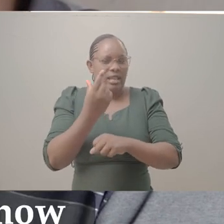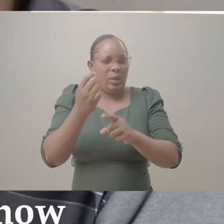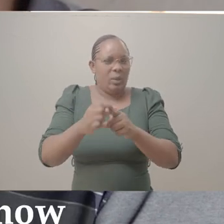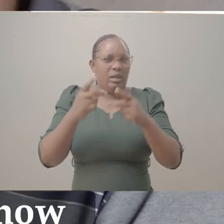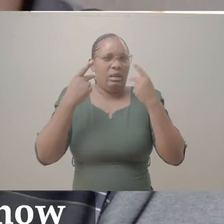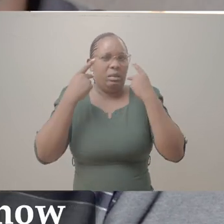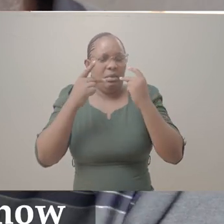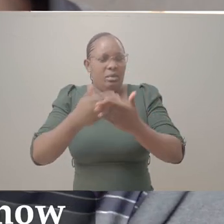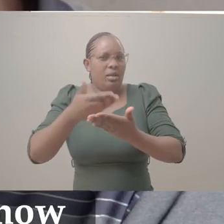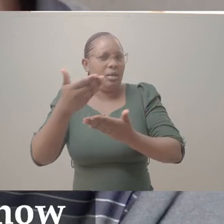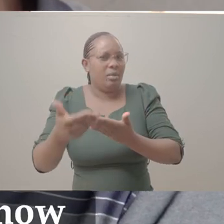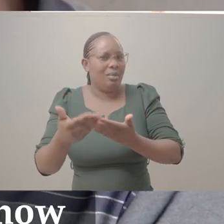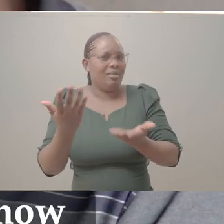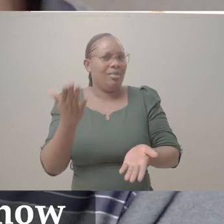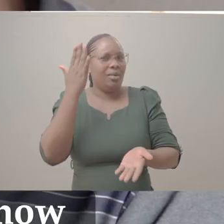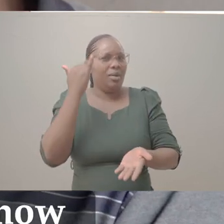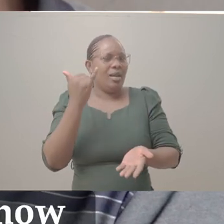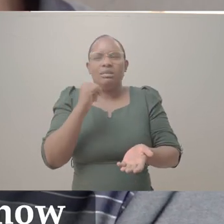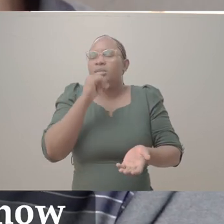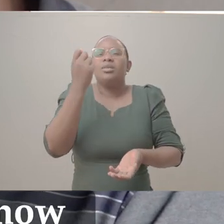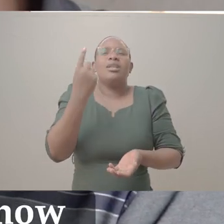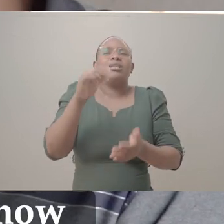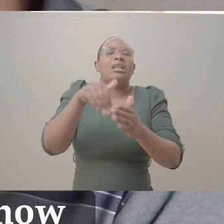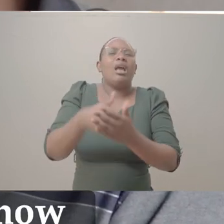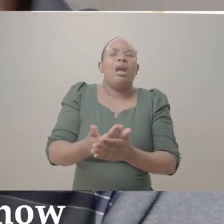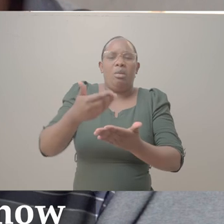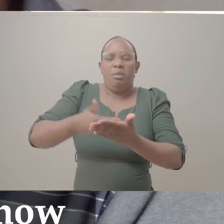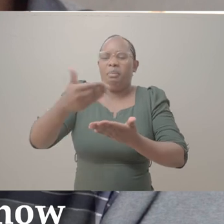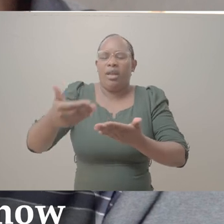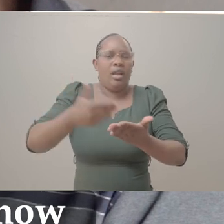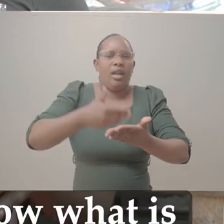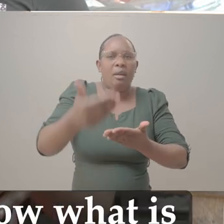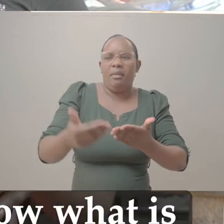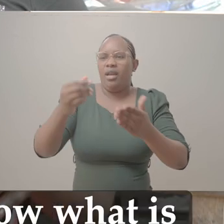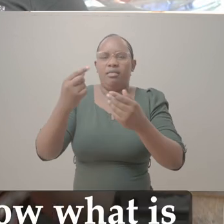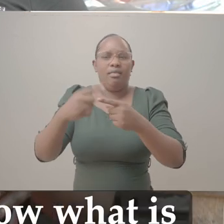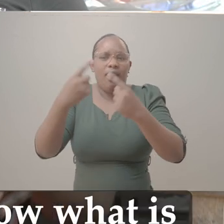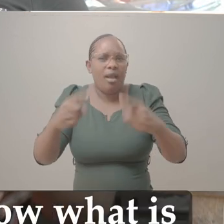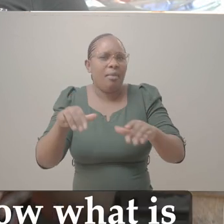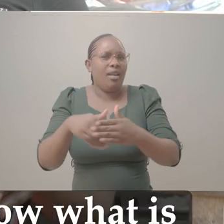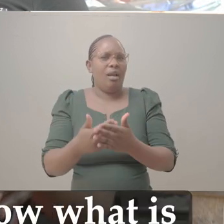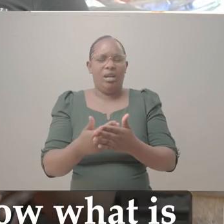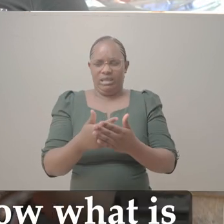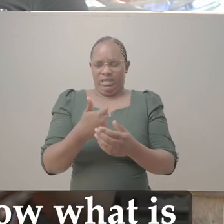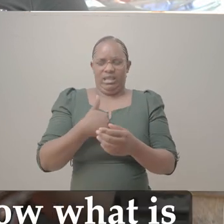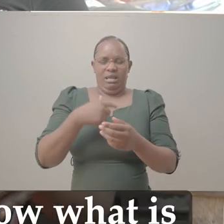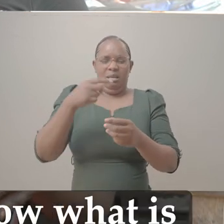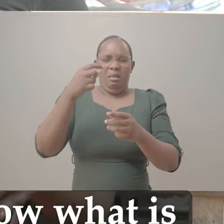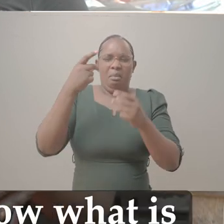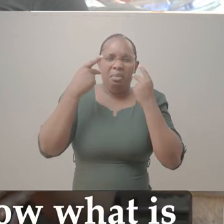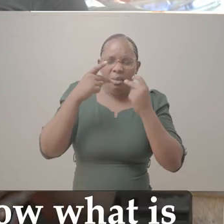to understand it because we don't know even the procedures themselves, how they do procure. Na invera kuli imwe sinizio na